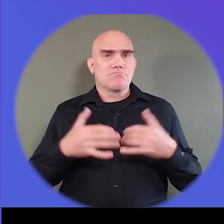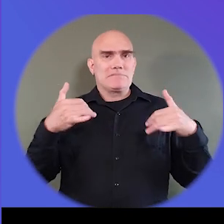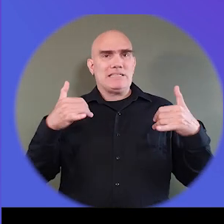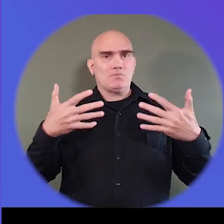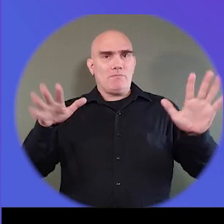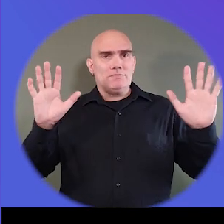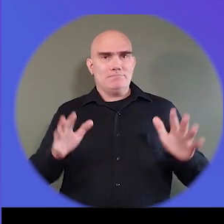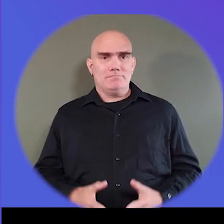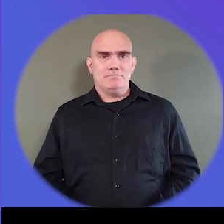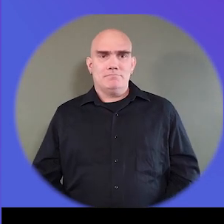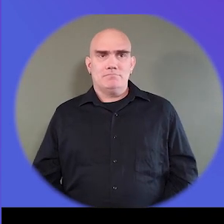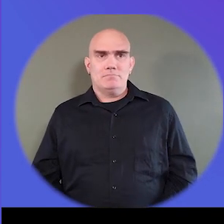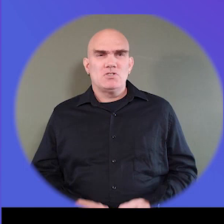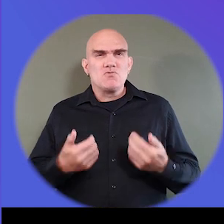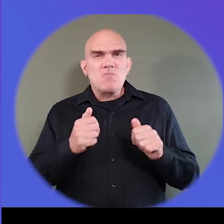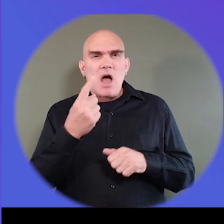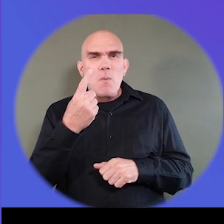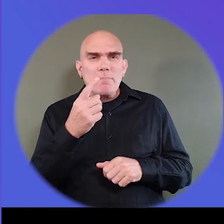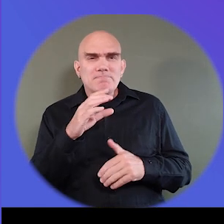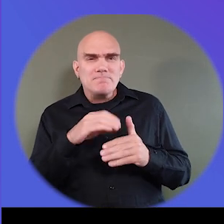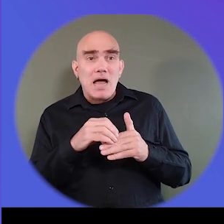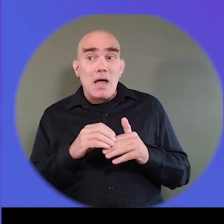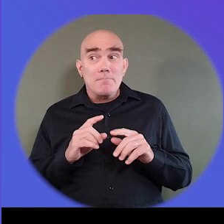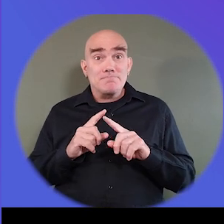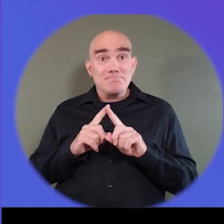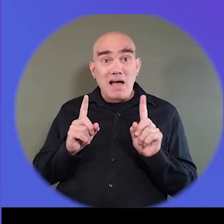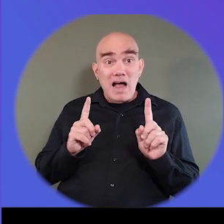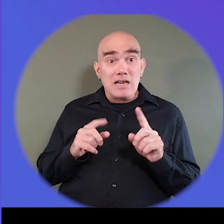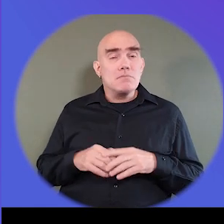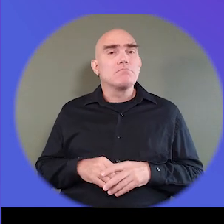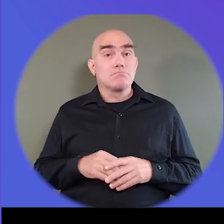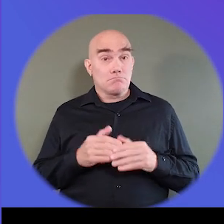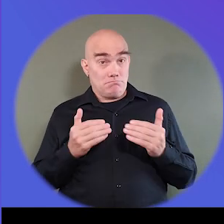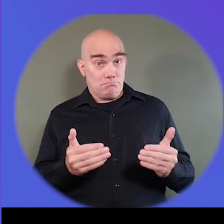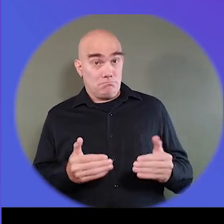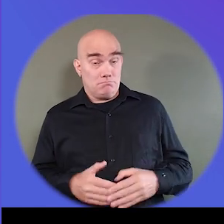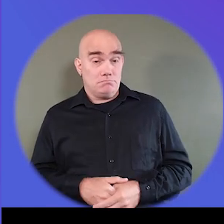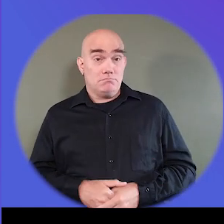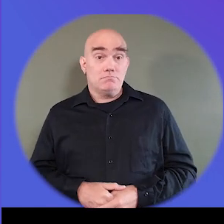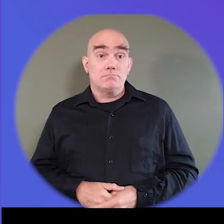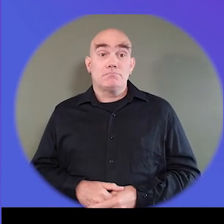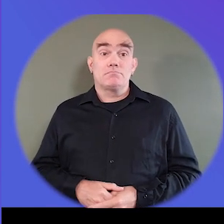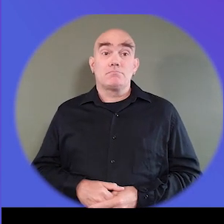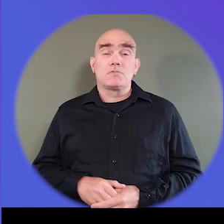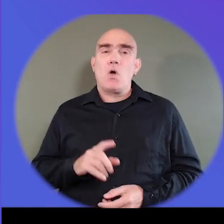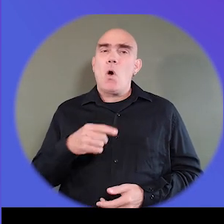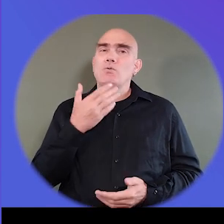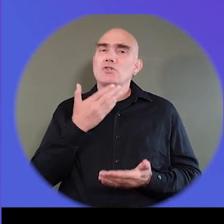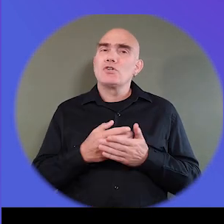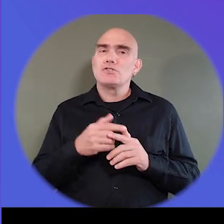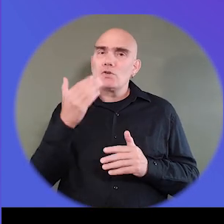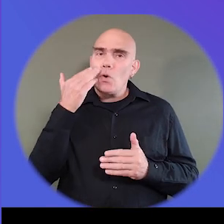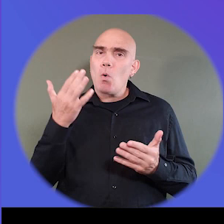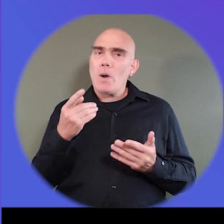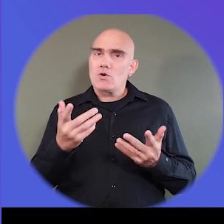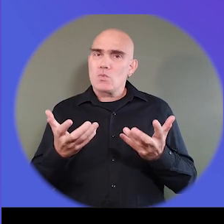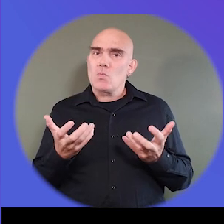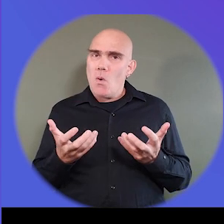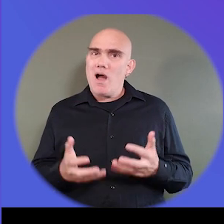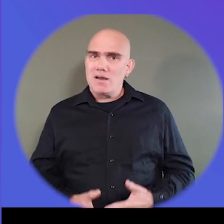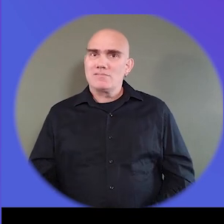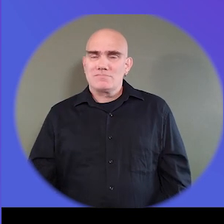over. Try one bite. But do it. It's always good to know what you